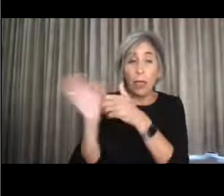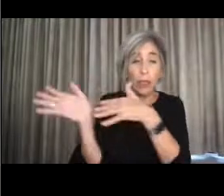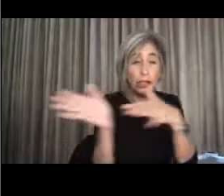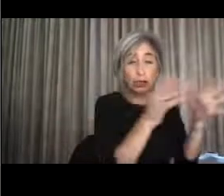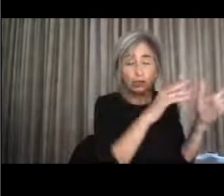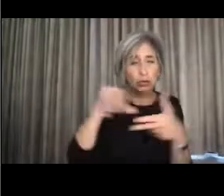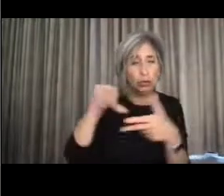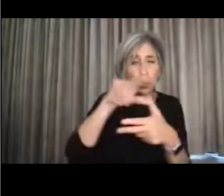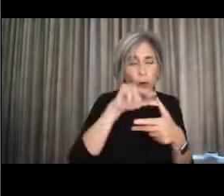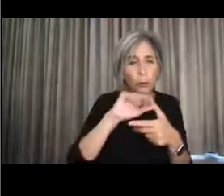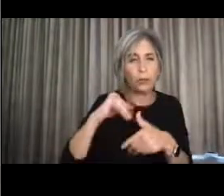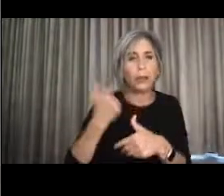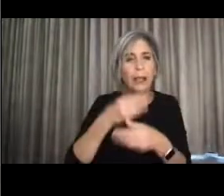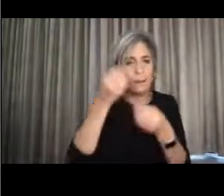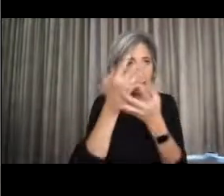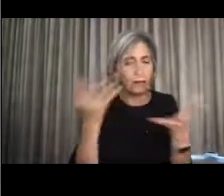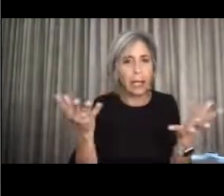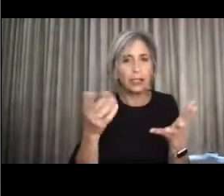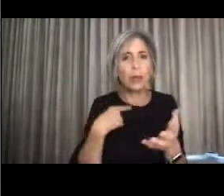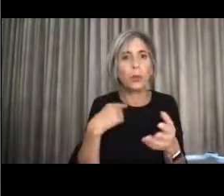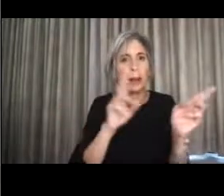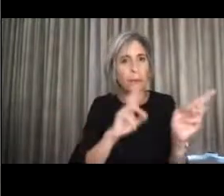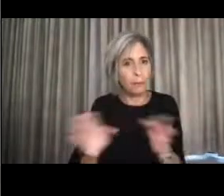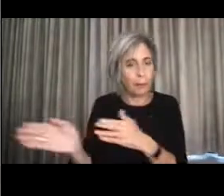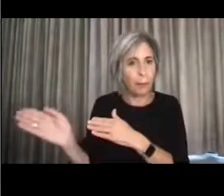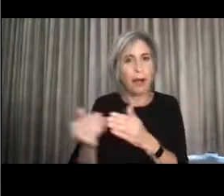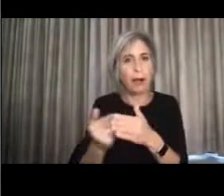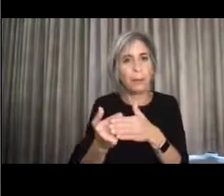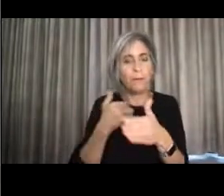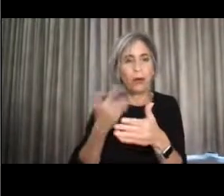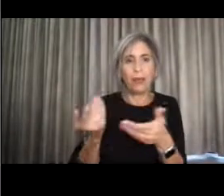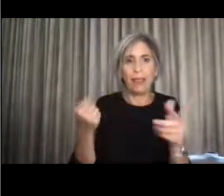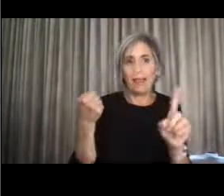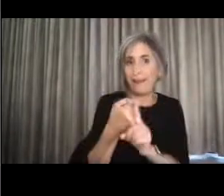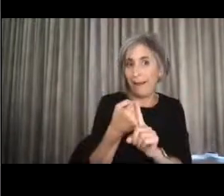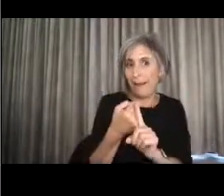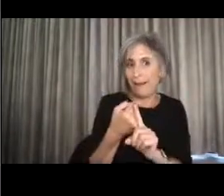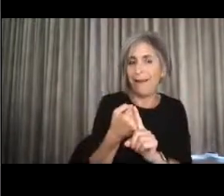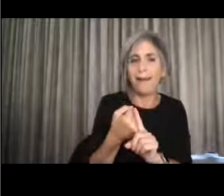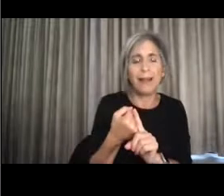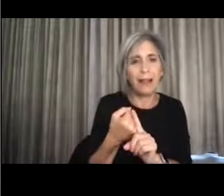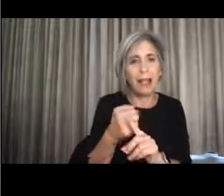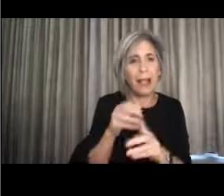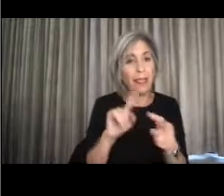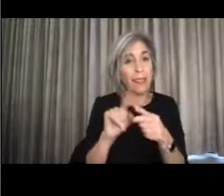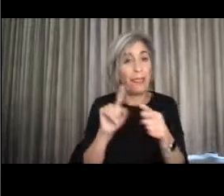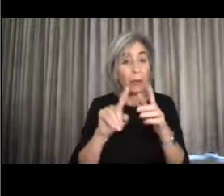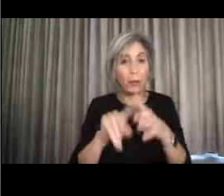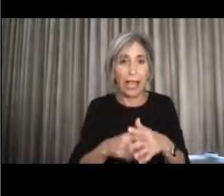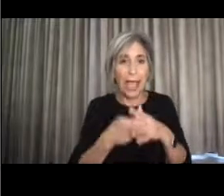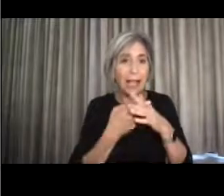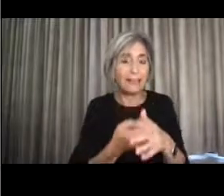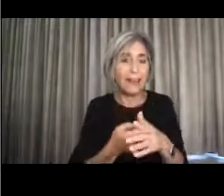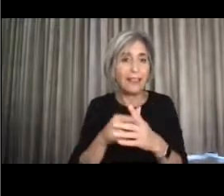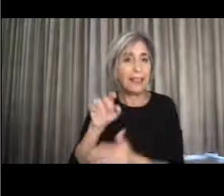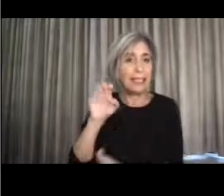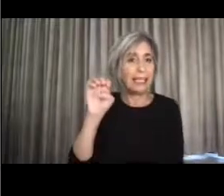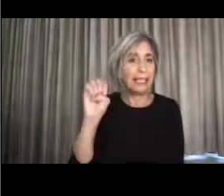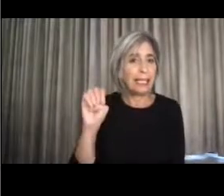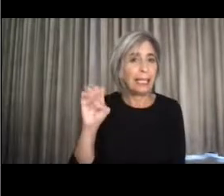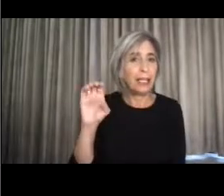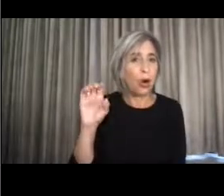notifications. We can prepare for them before they arrive. And then with their activation of the EOC, we're